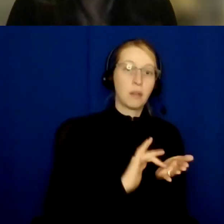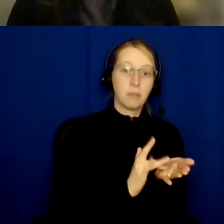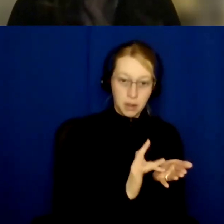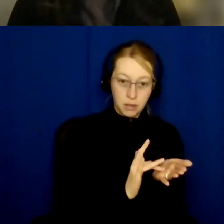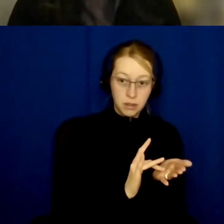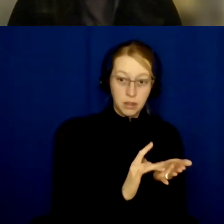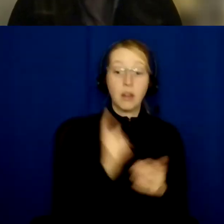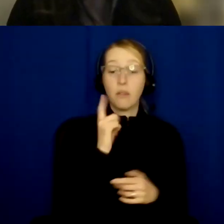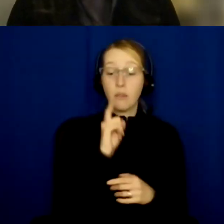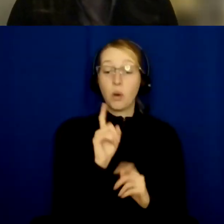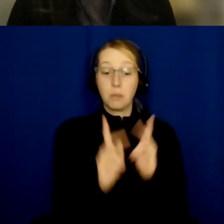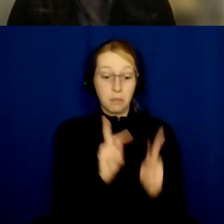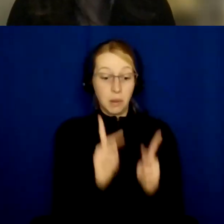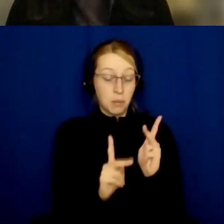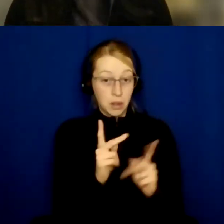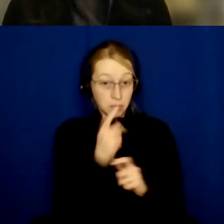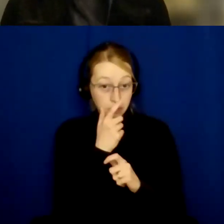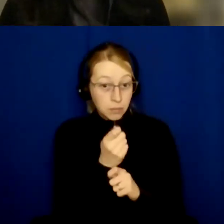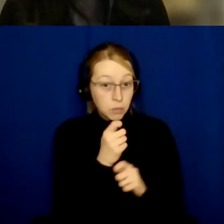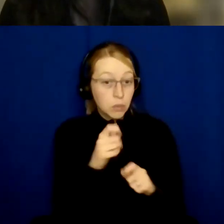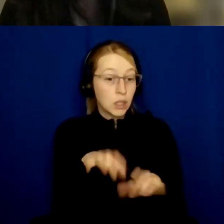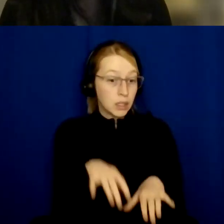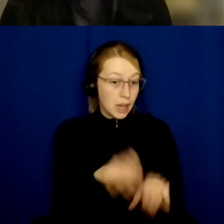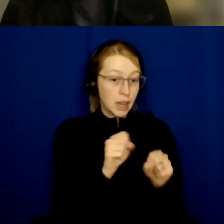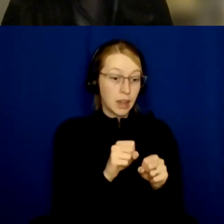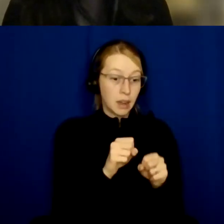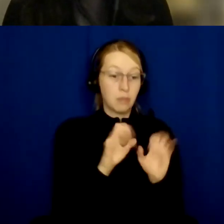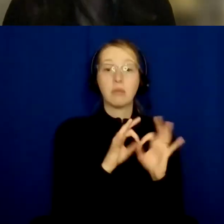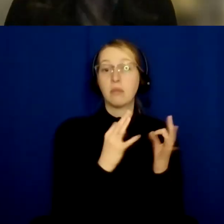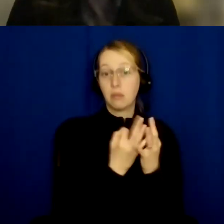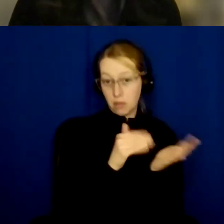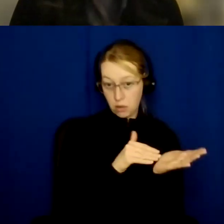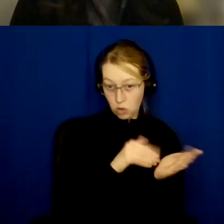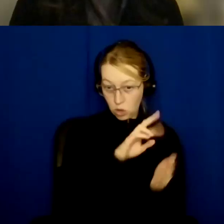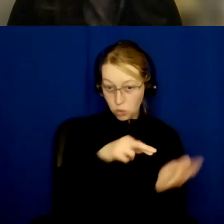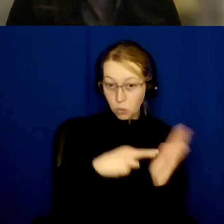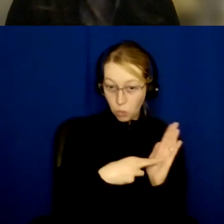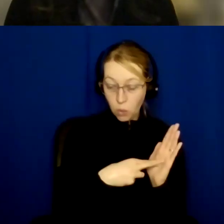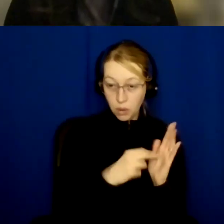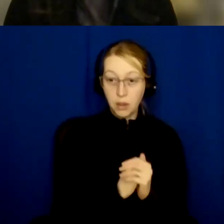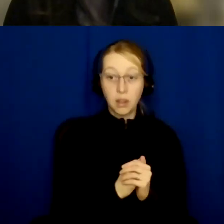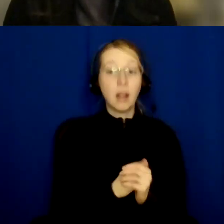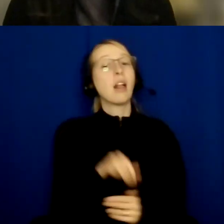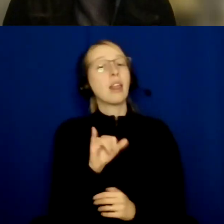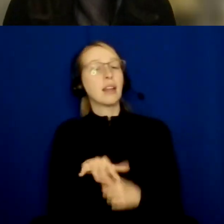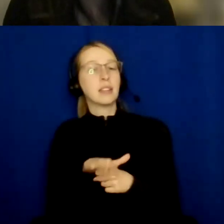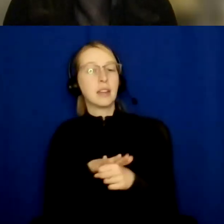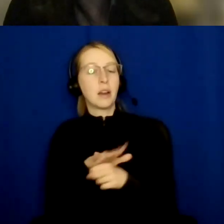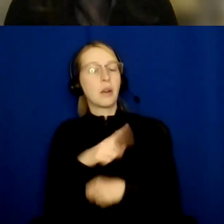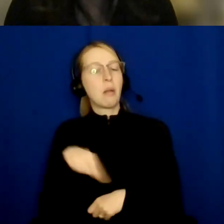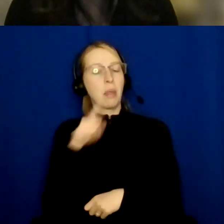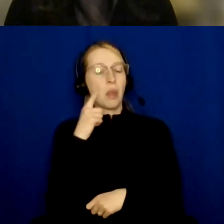primary care provider role in terms of our physicians. So it's an area that they thought that it would benefit from having